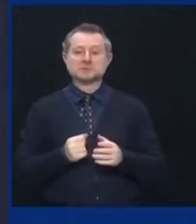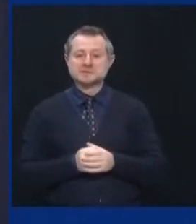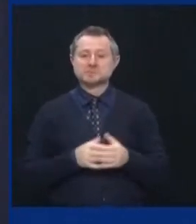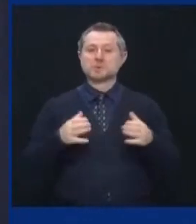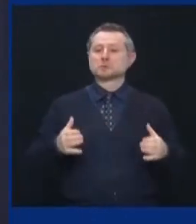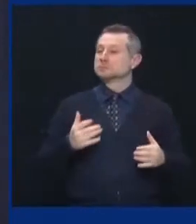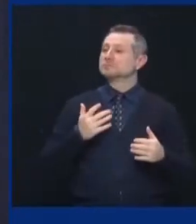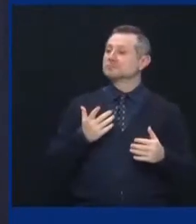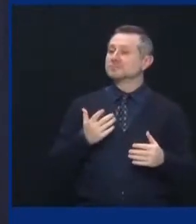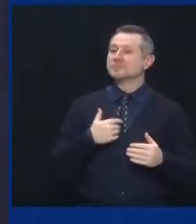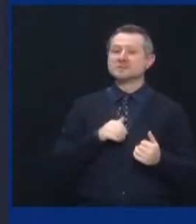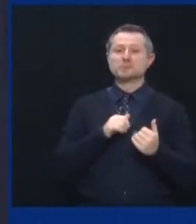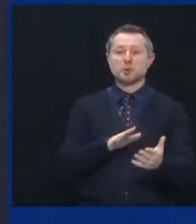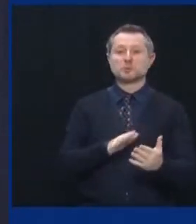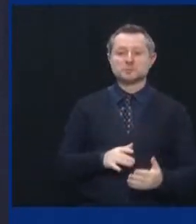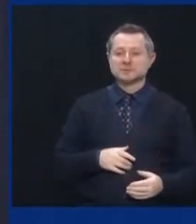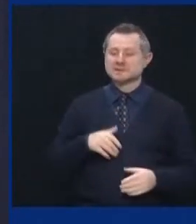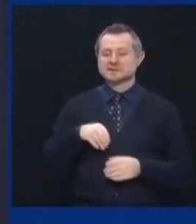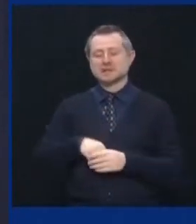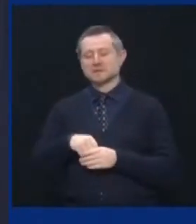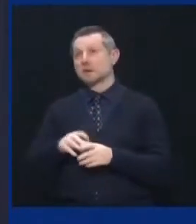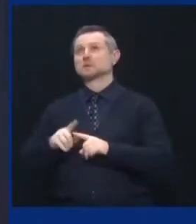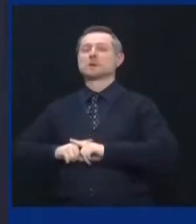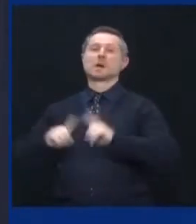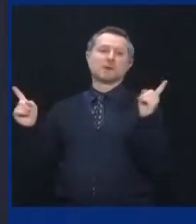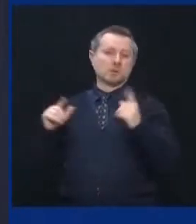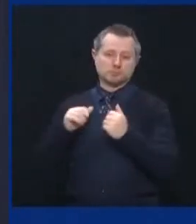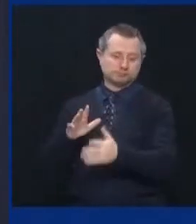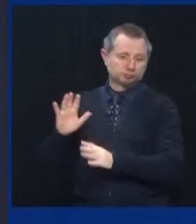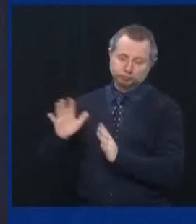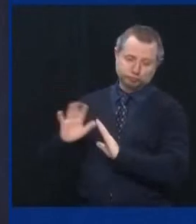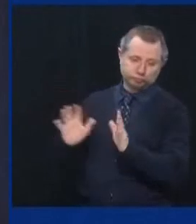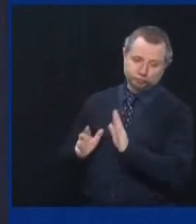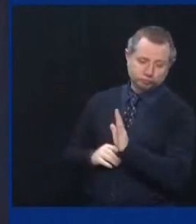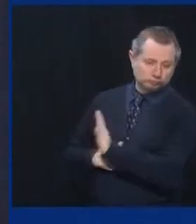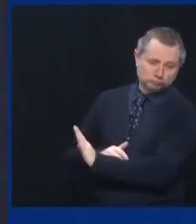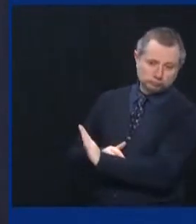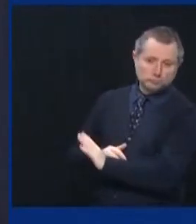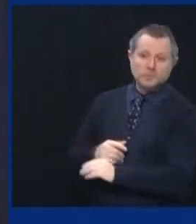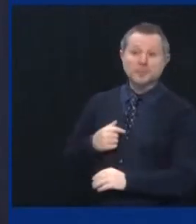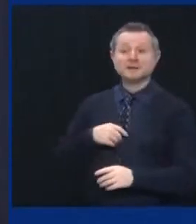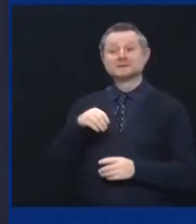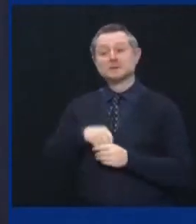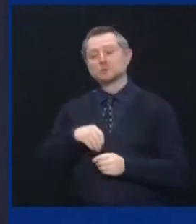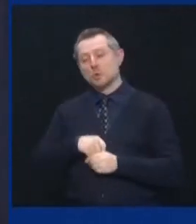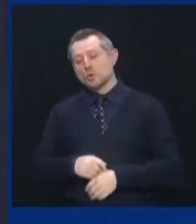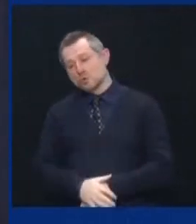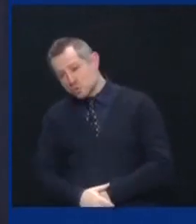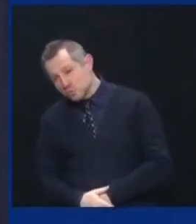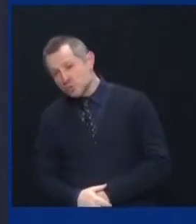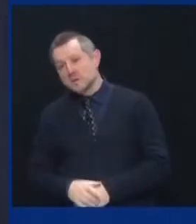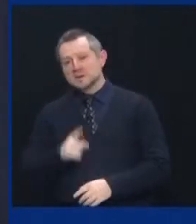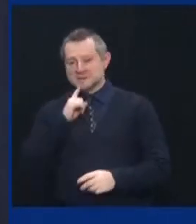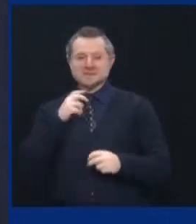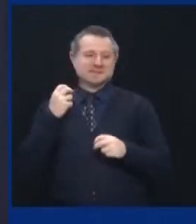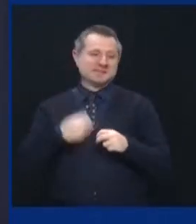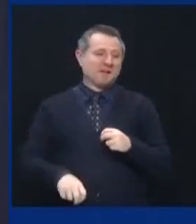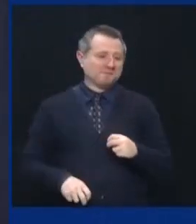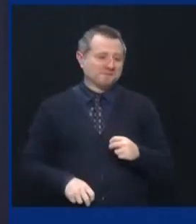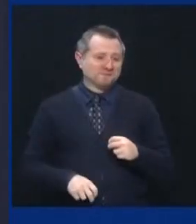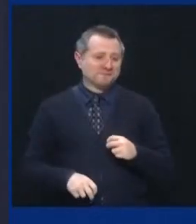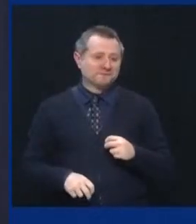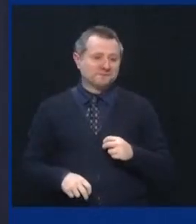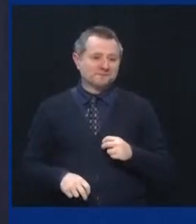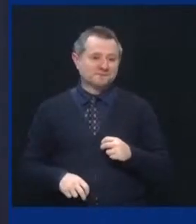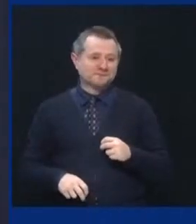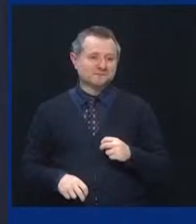different question, Andrew, because you get into questions. Indoors, it's more difficult, first of all, right? But